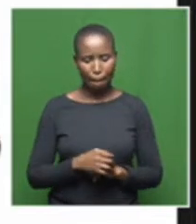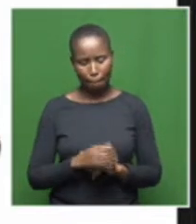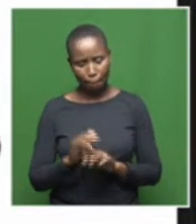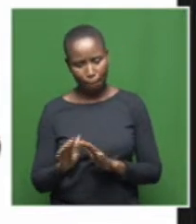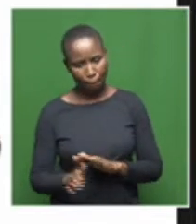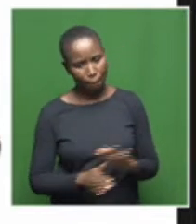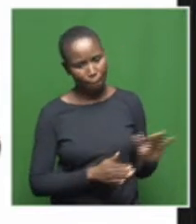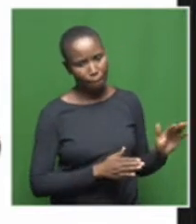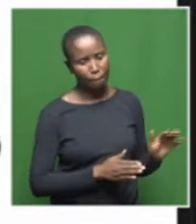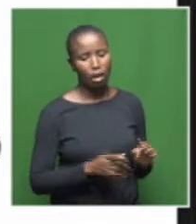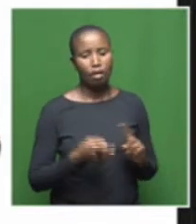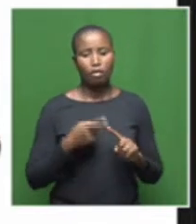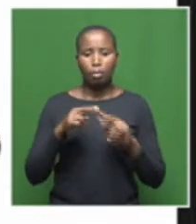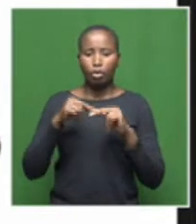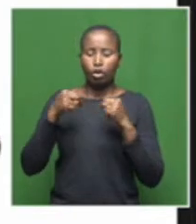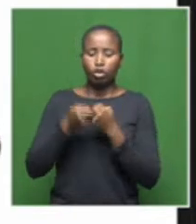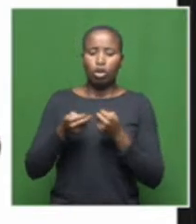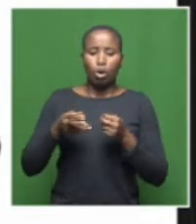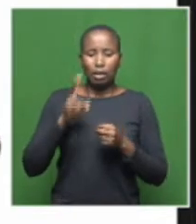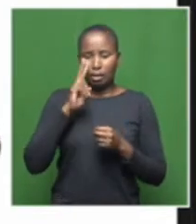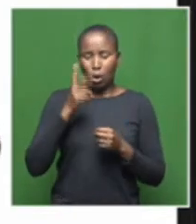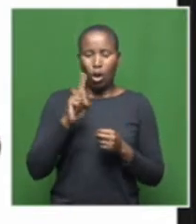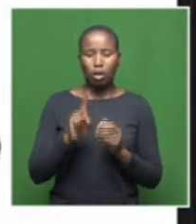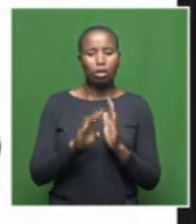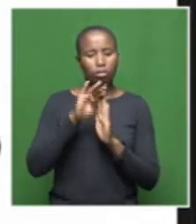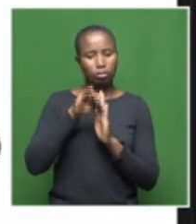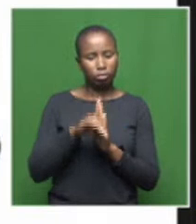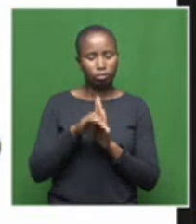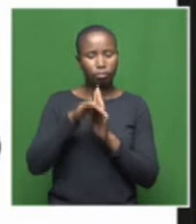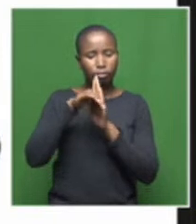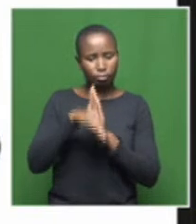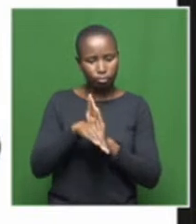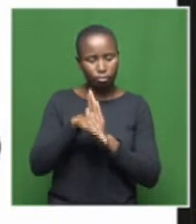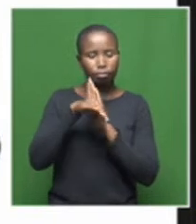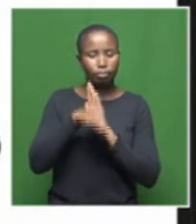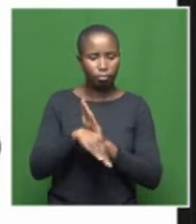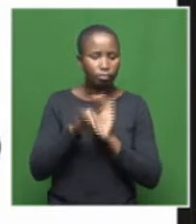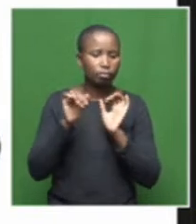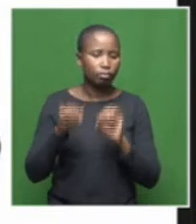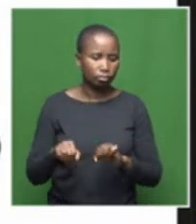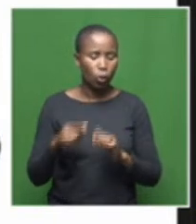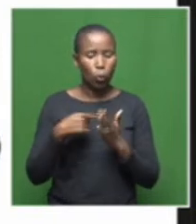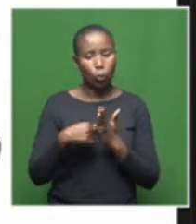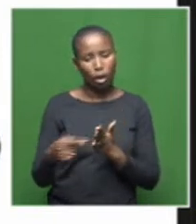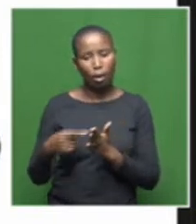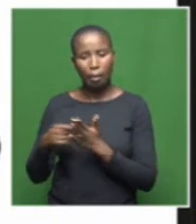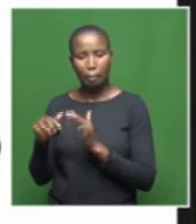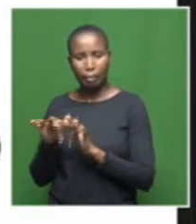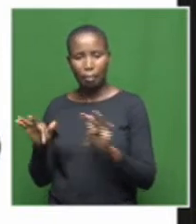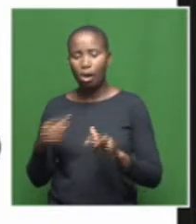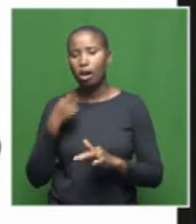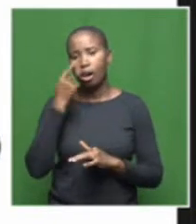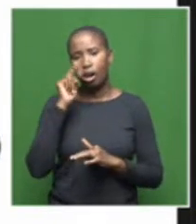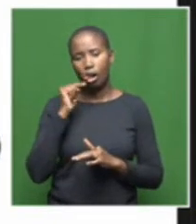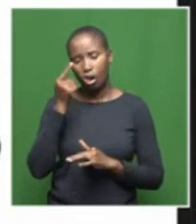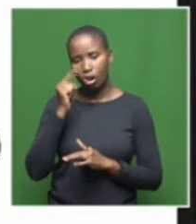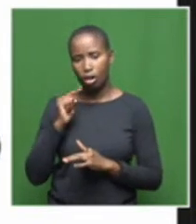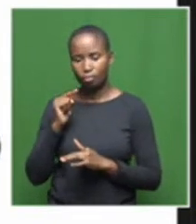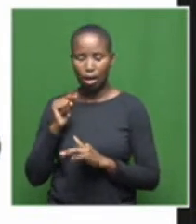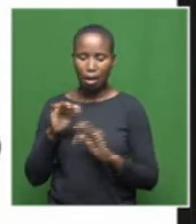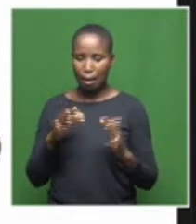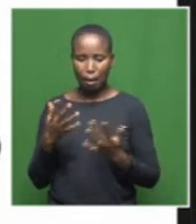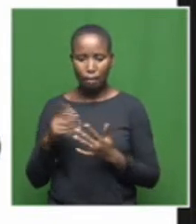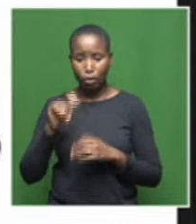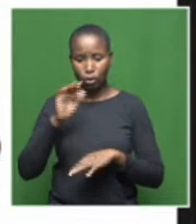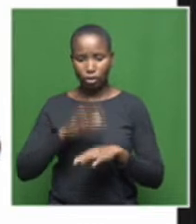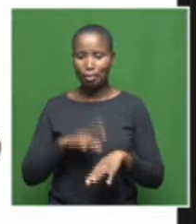we continue to see decreases in the daily new cases, the weekly incidence and number of tests, and we're seeing for the first time in this wave